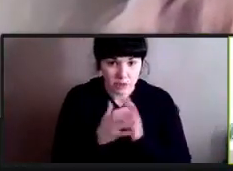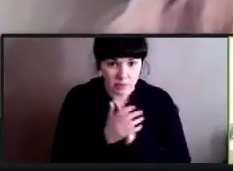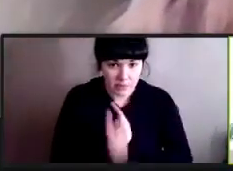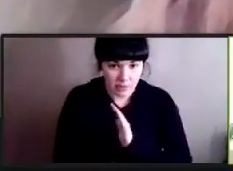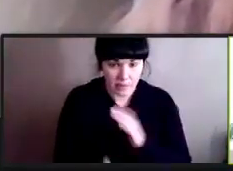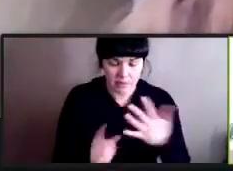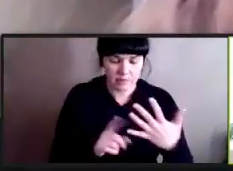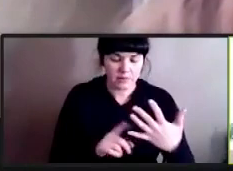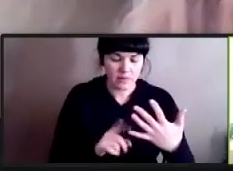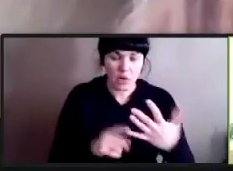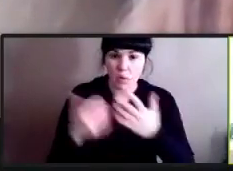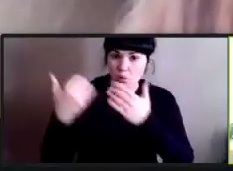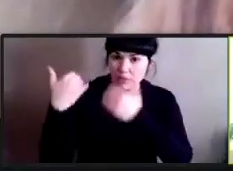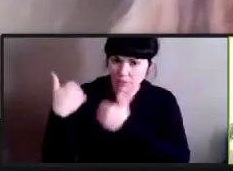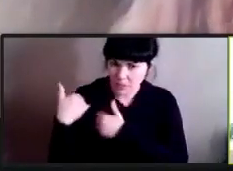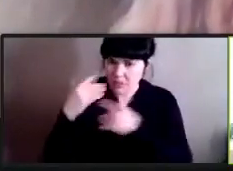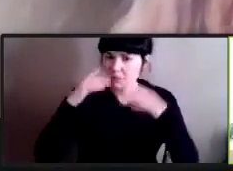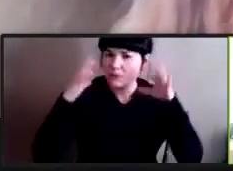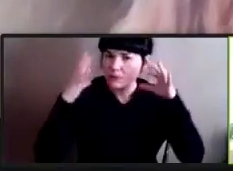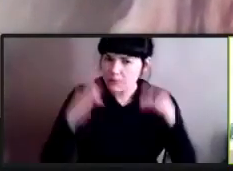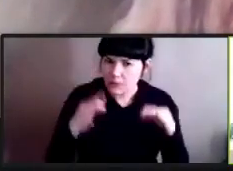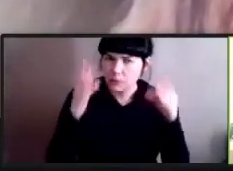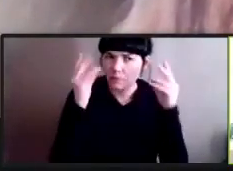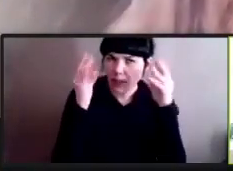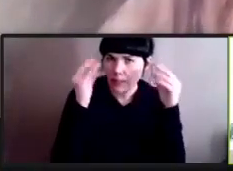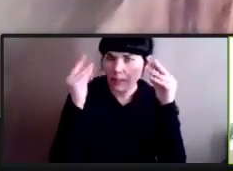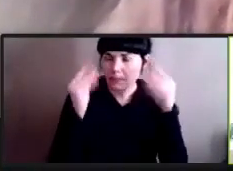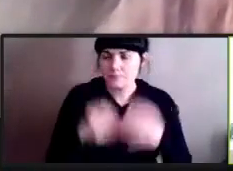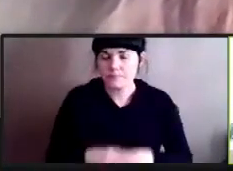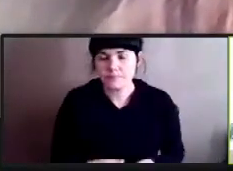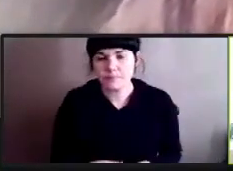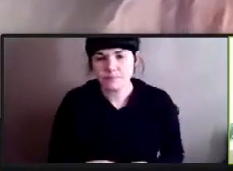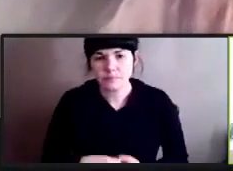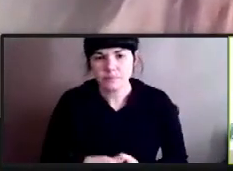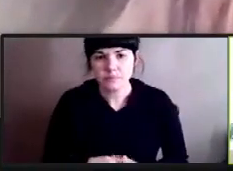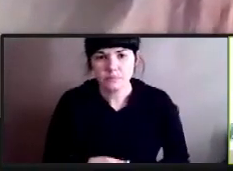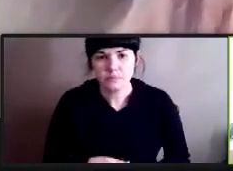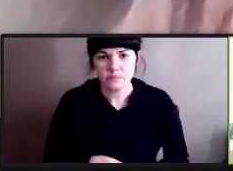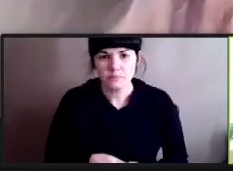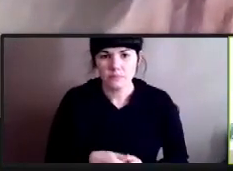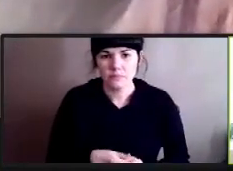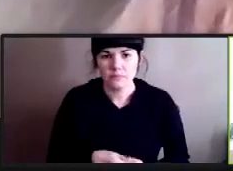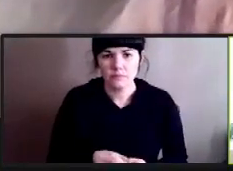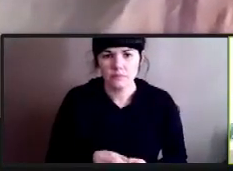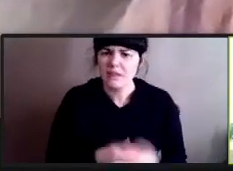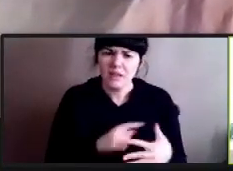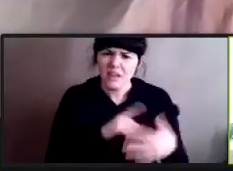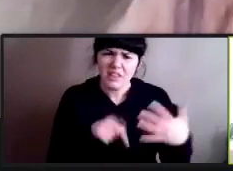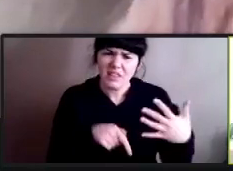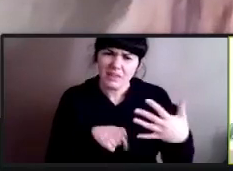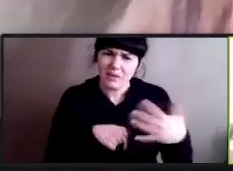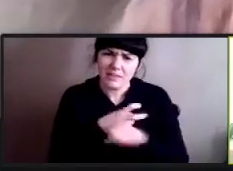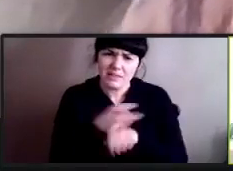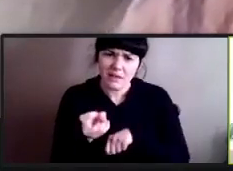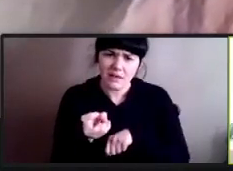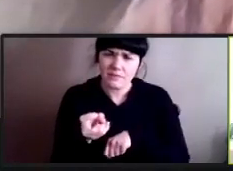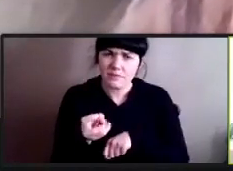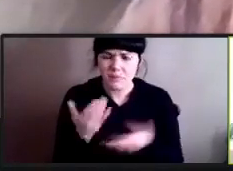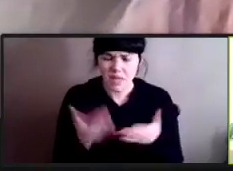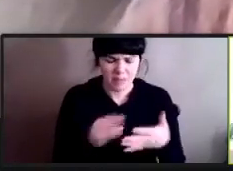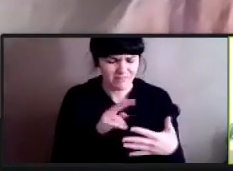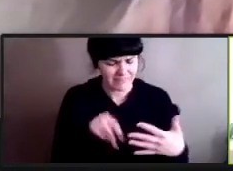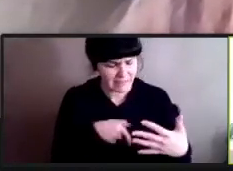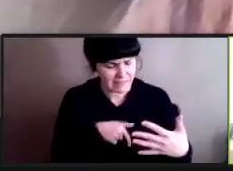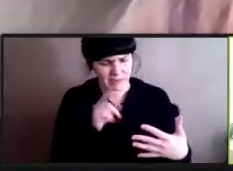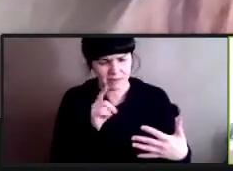responsible decision-making. So what we started doing, and those aren't really tough, they may sound complex, but they're not. We started with self-awareness and